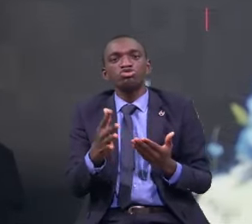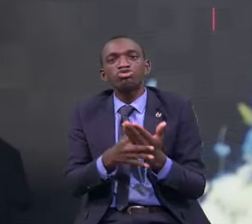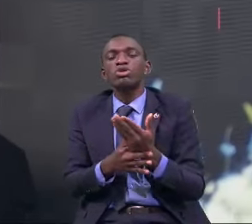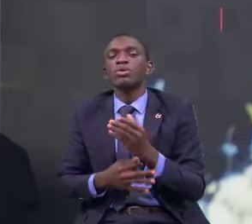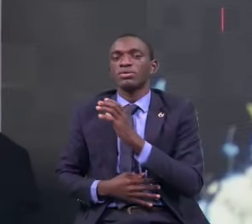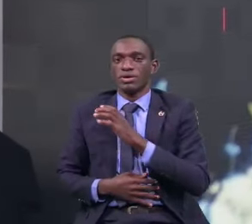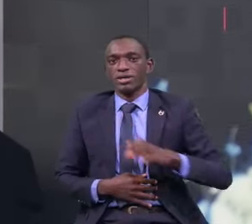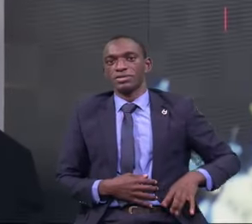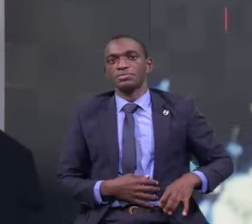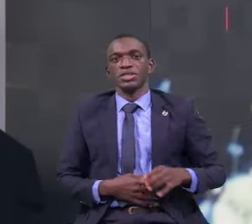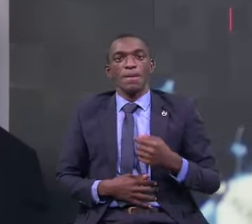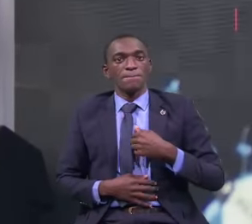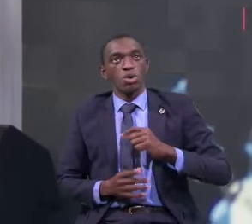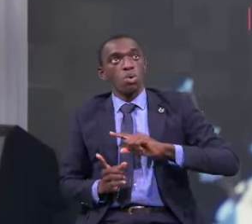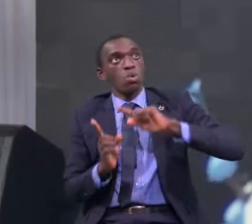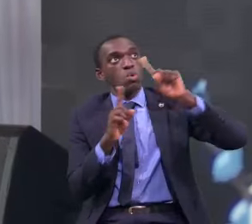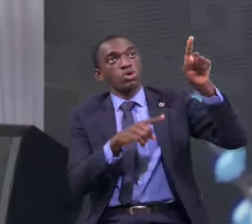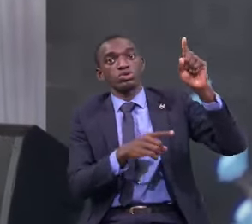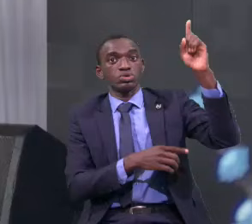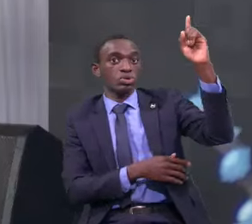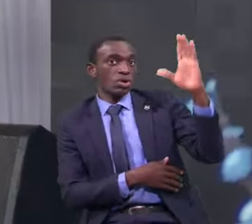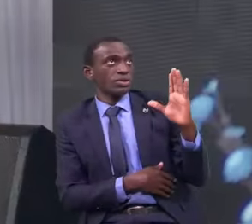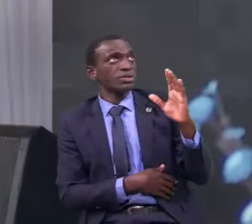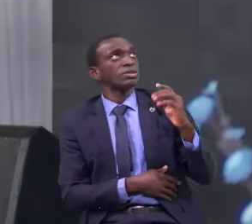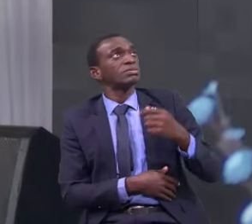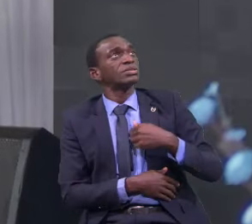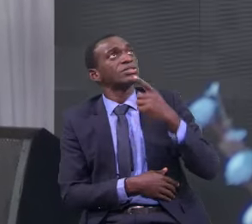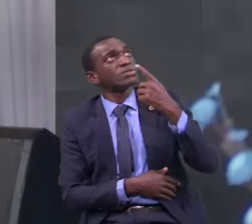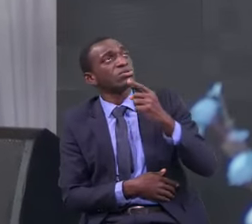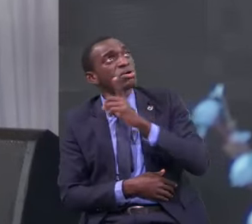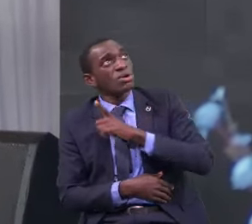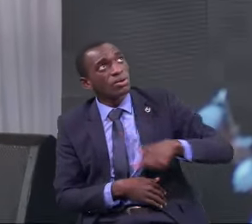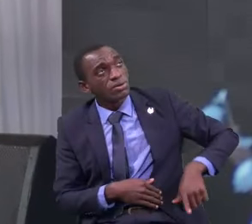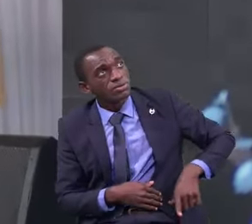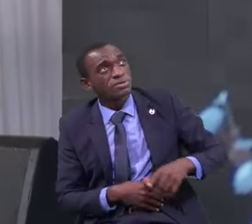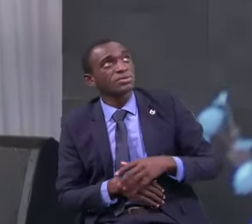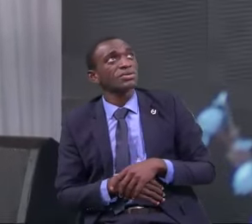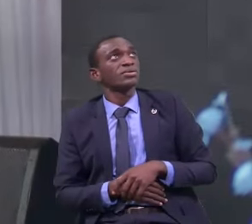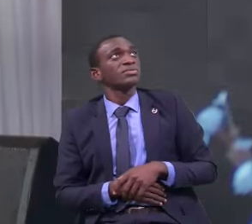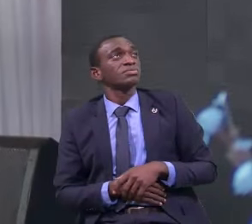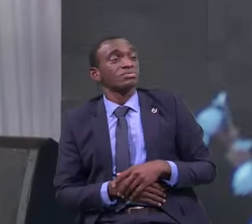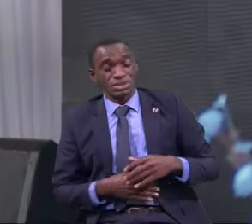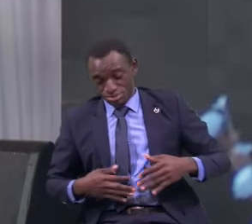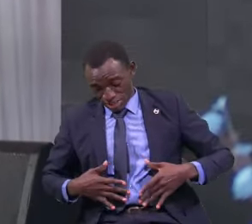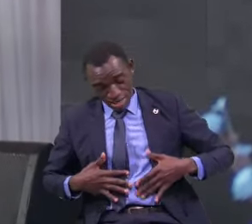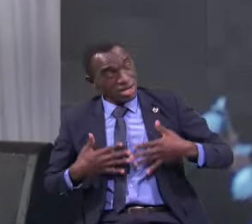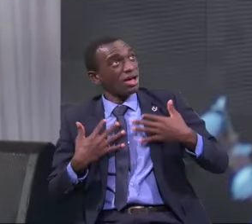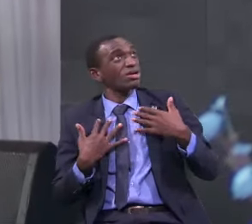And I go to God. And I say, Lord, life has been